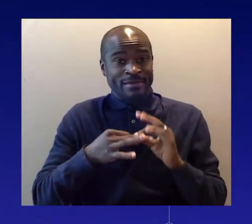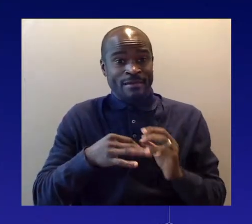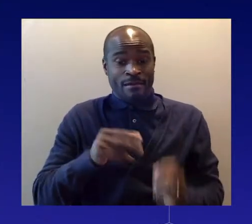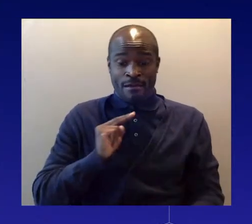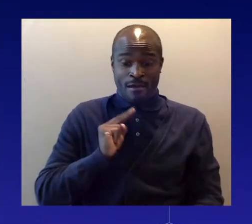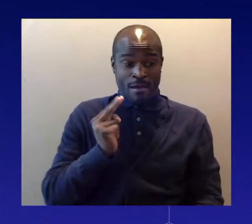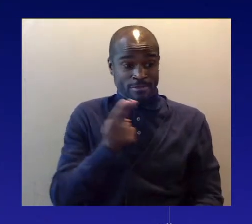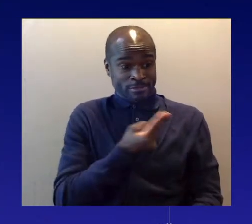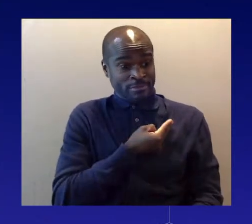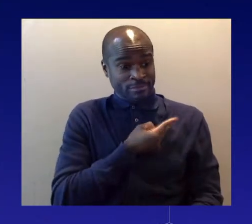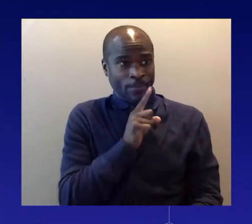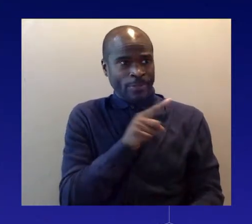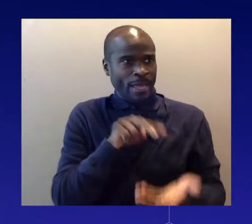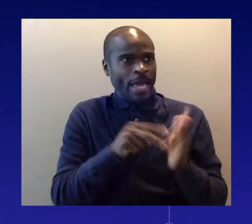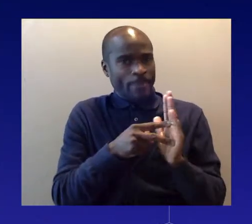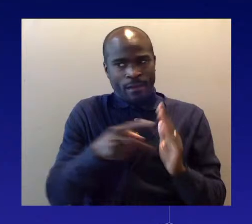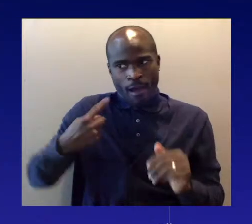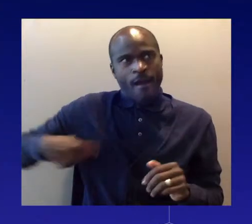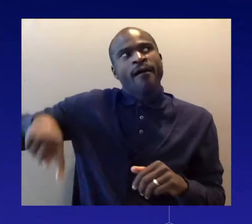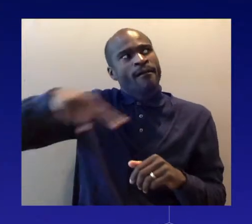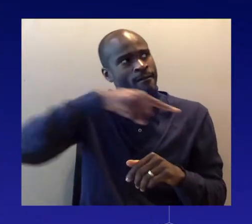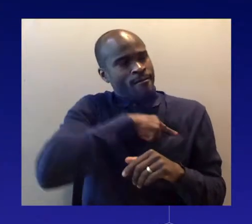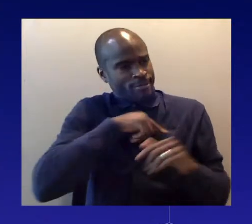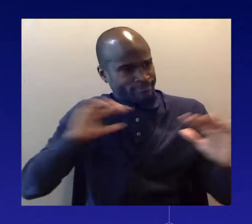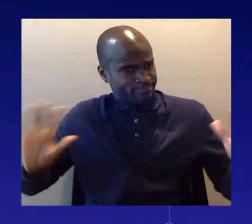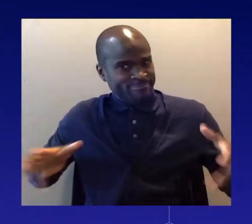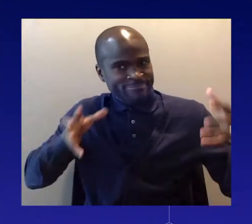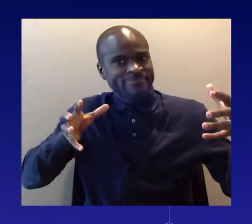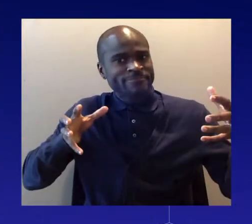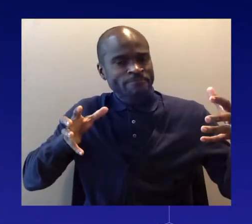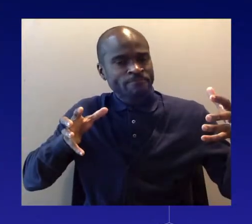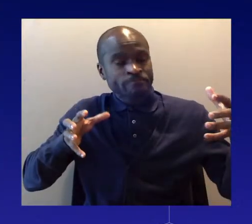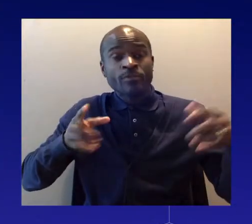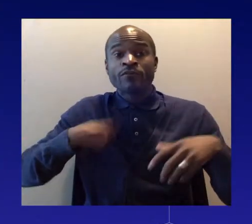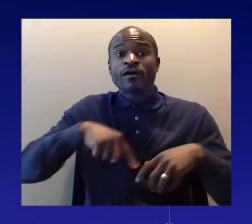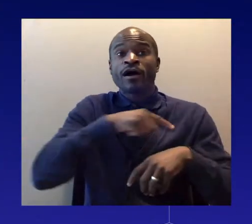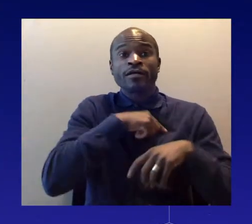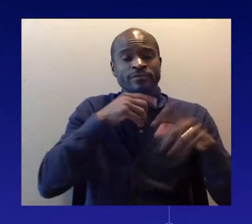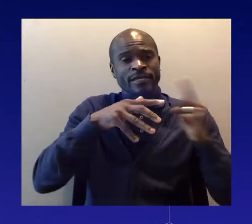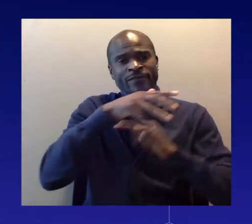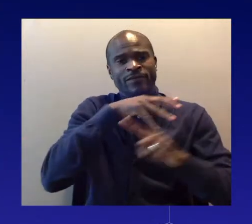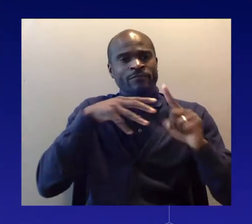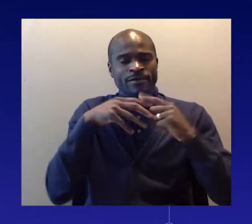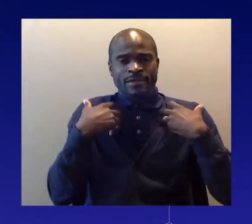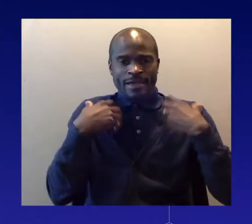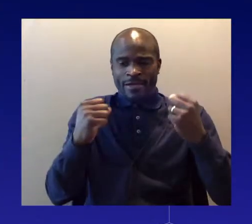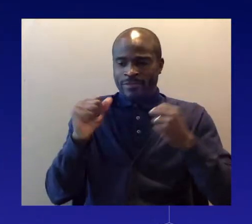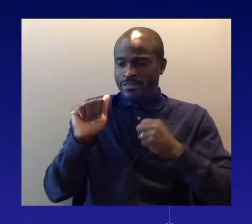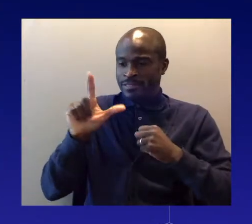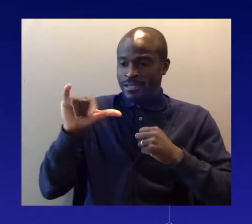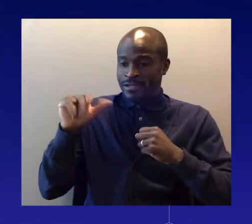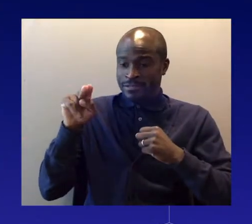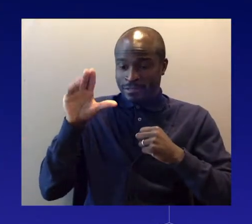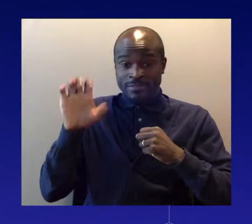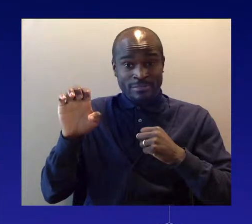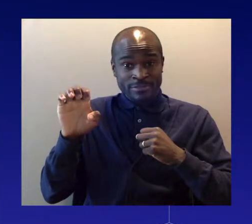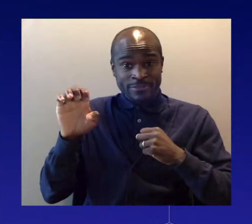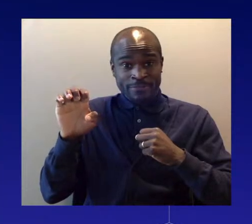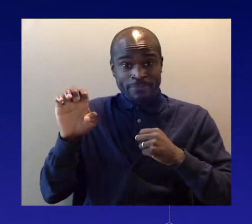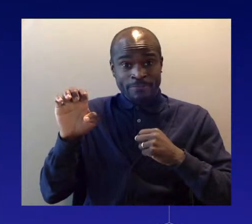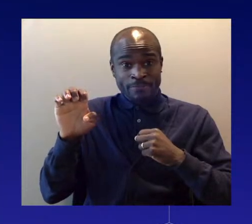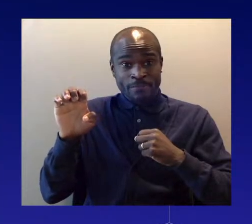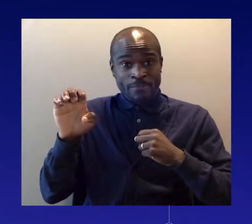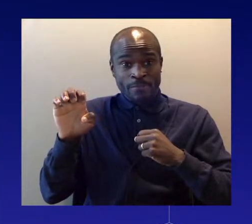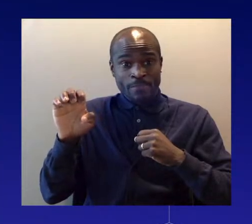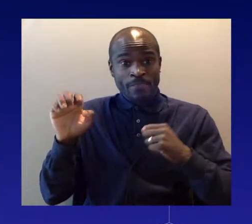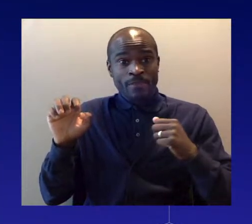For us in the Environmental Justice Health Alliance, we span across this nation and our fence line to